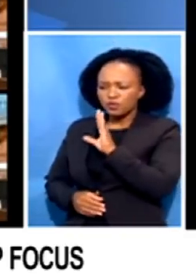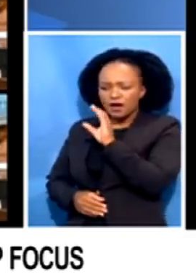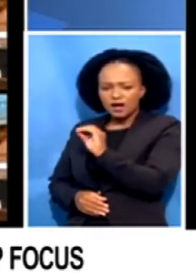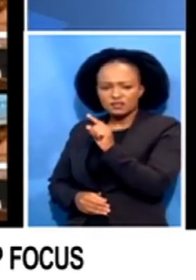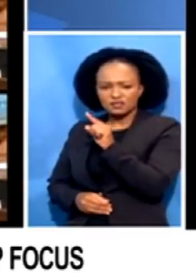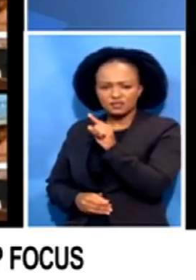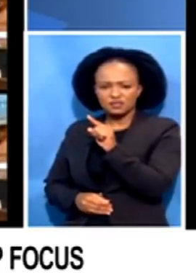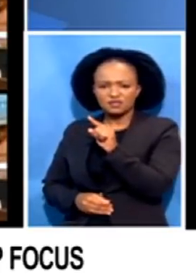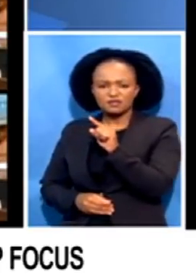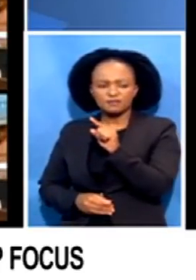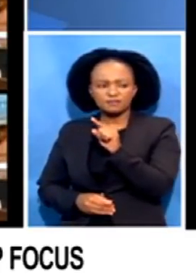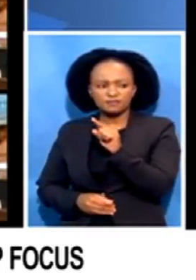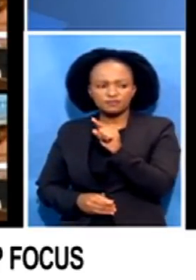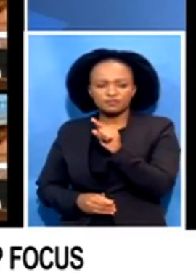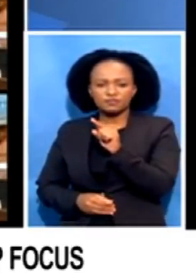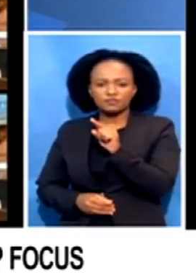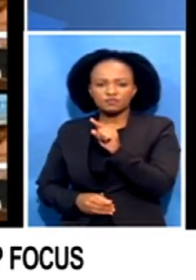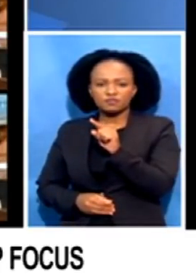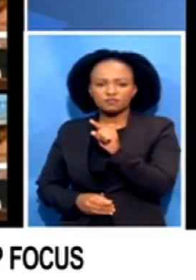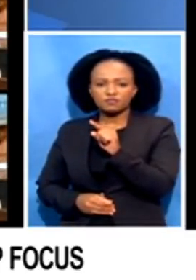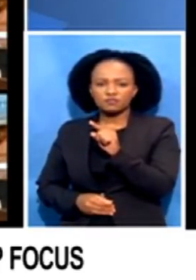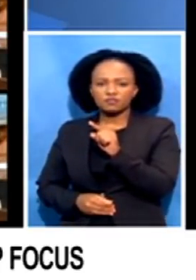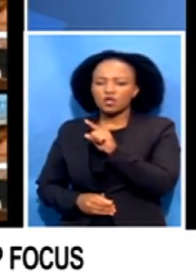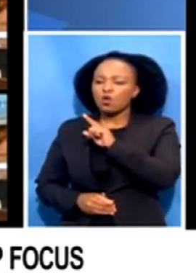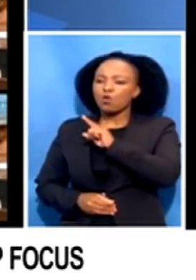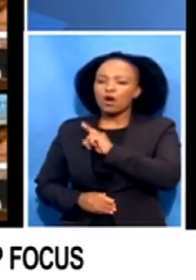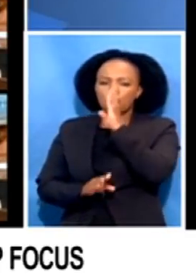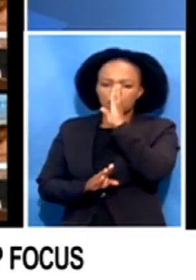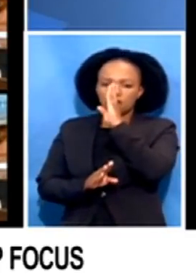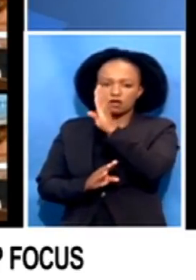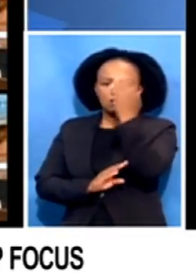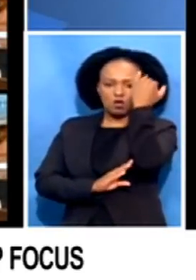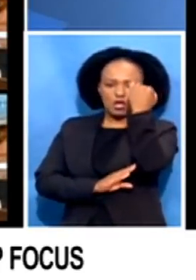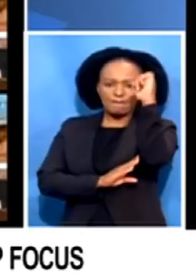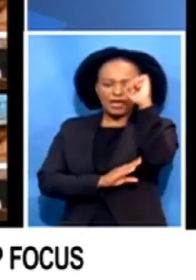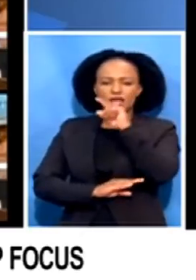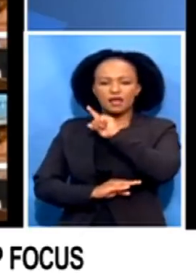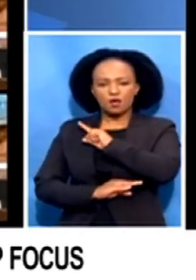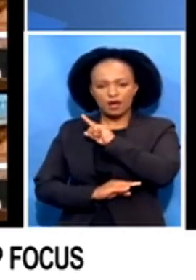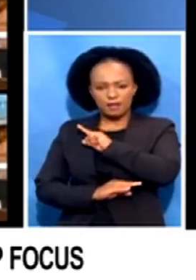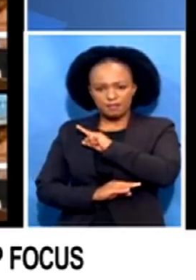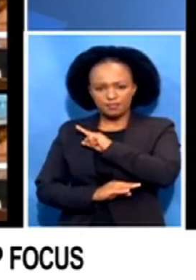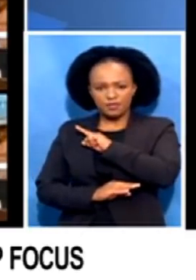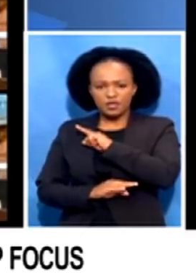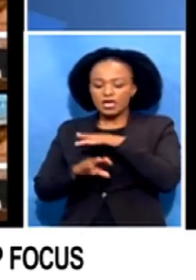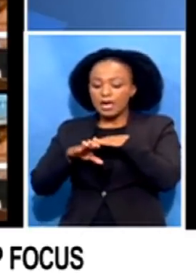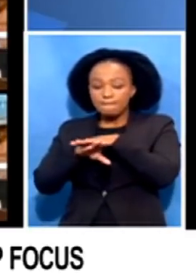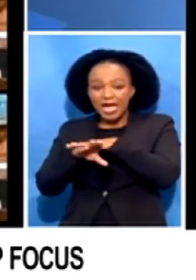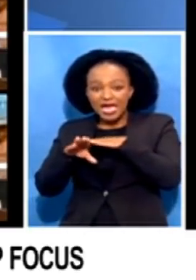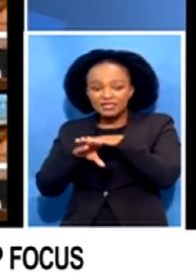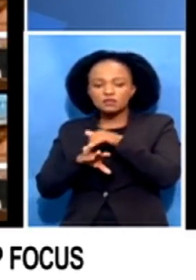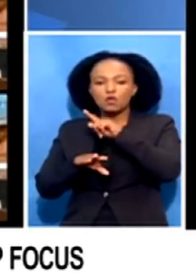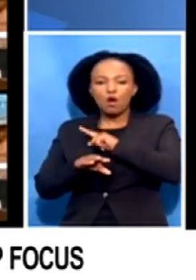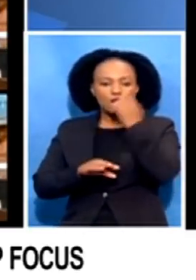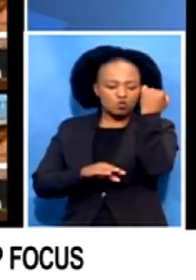direct appeal to this court. The only basis advanced, as far as I can see, by the public